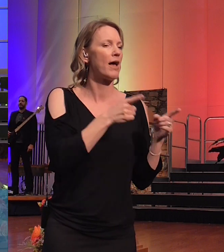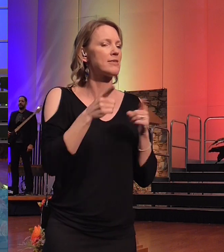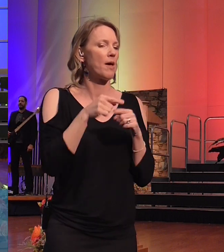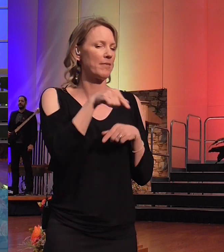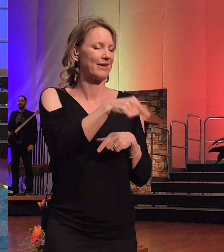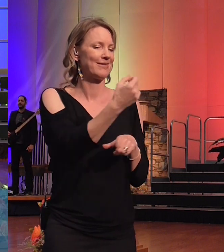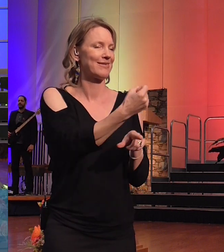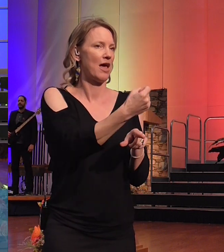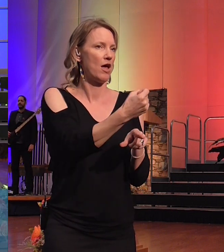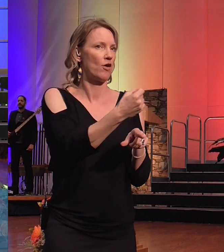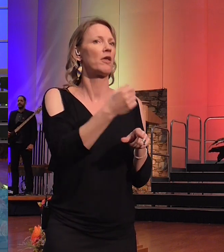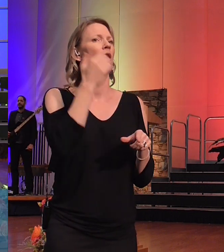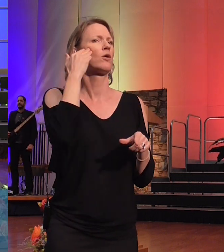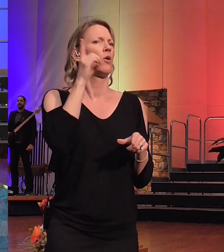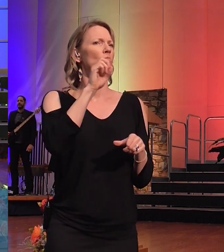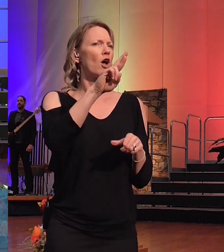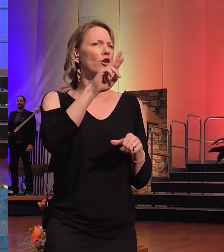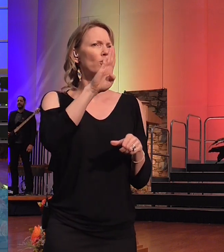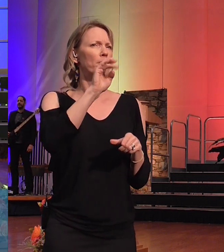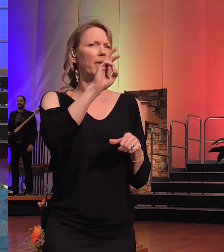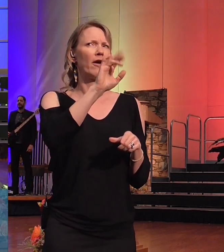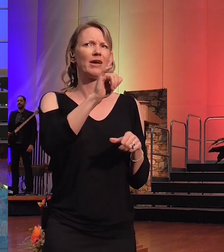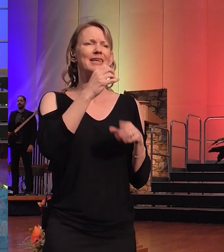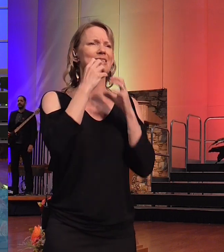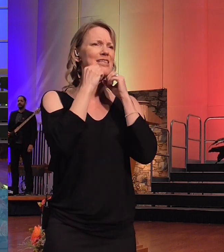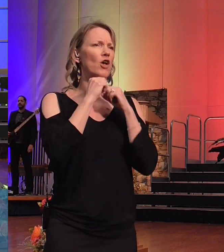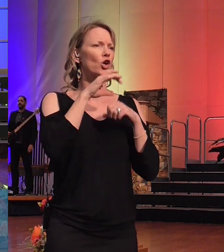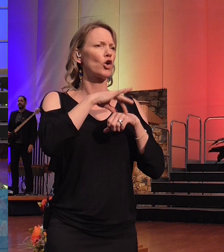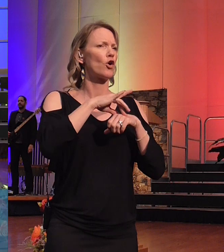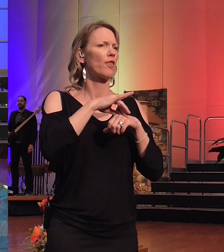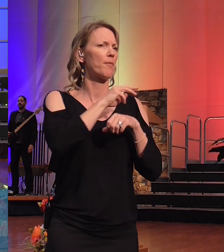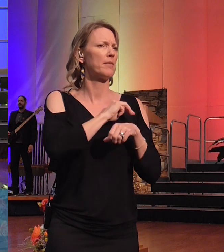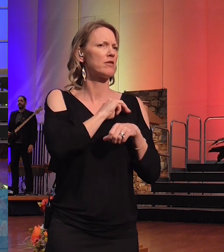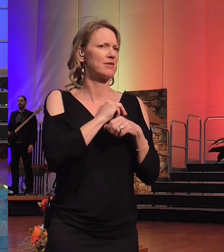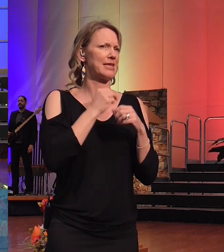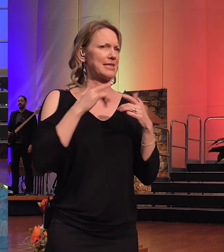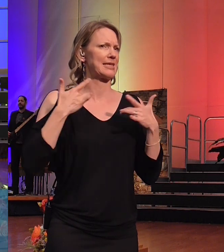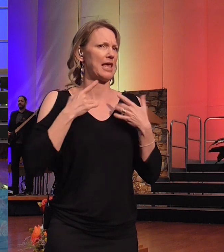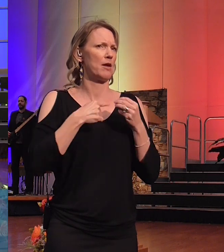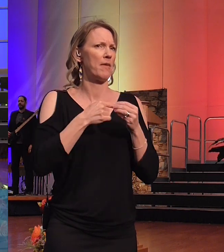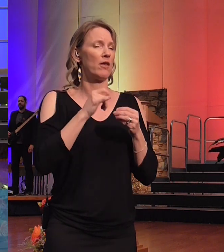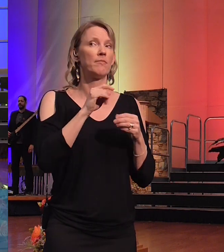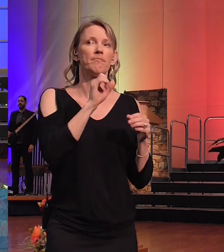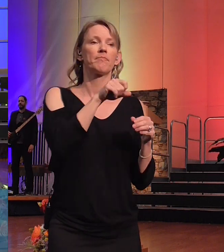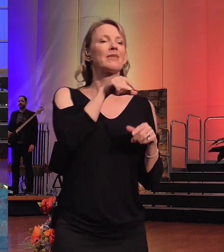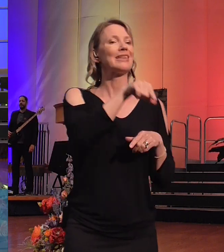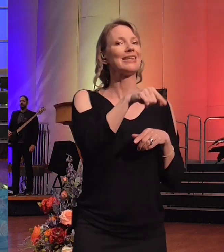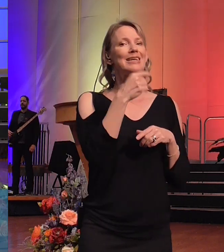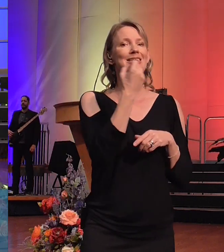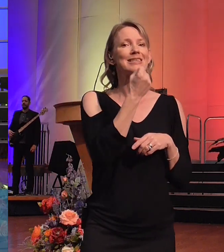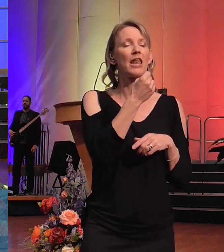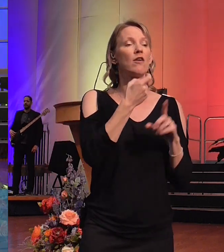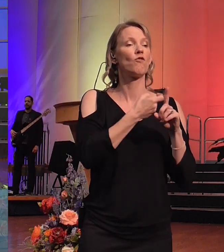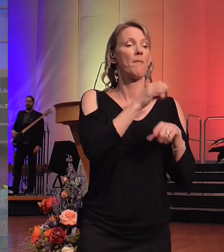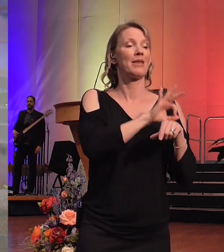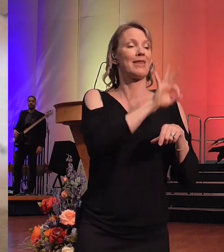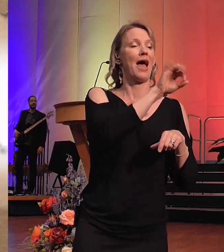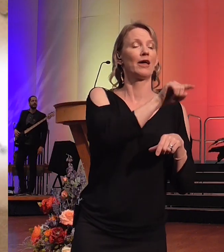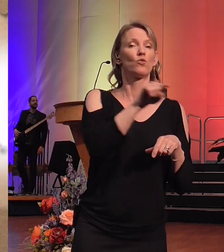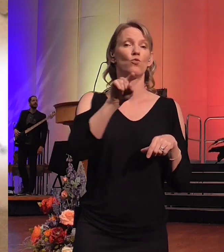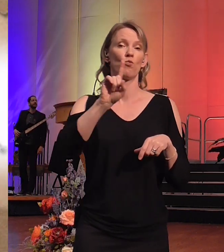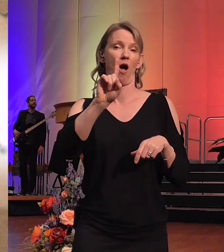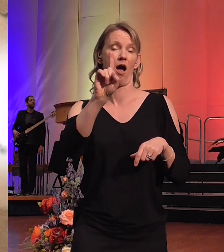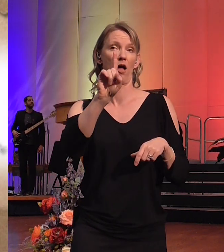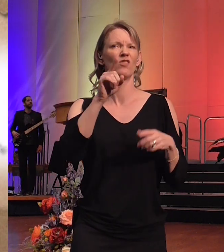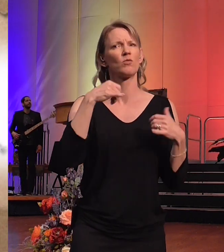what's going on Saturday? I know that Dr. Barrett and the Sacred Earth Ministry are really excited about it. Yes, this Saturday from 9